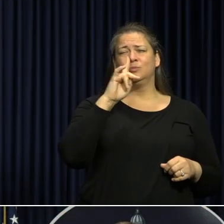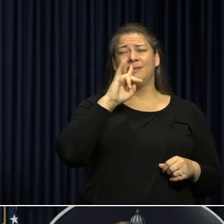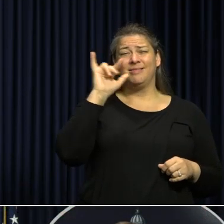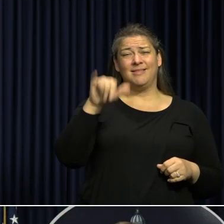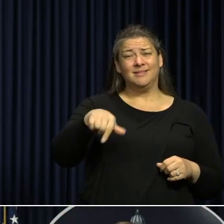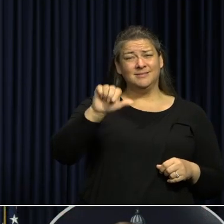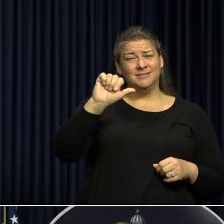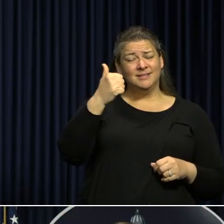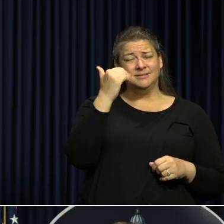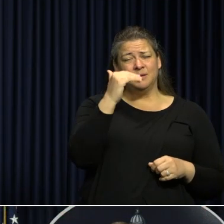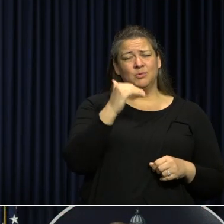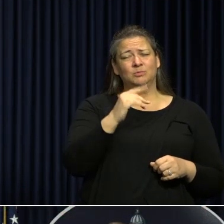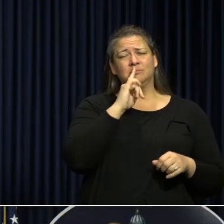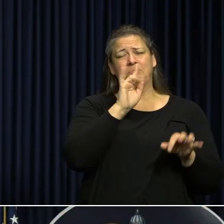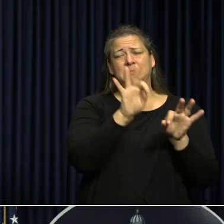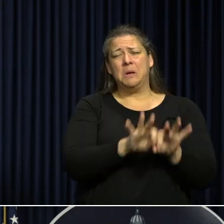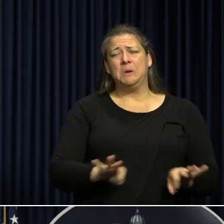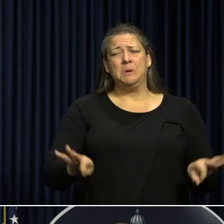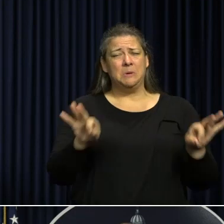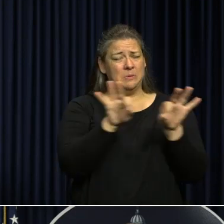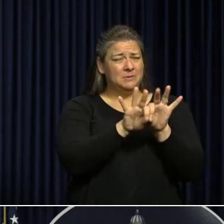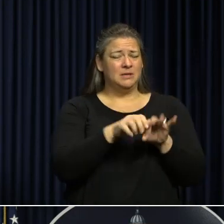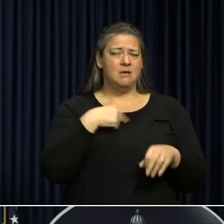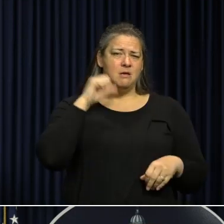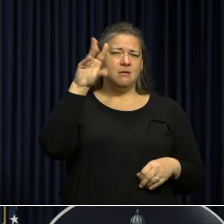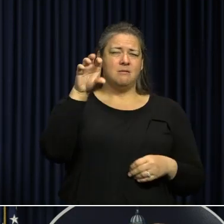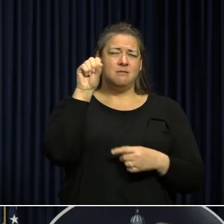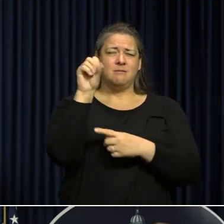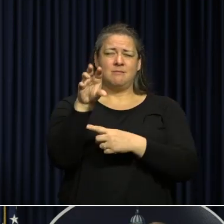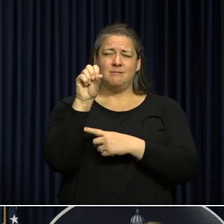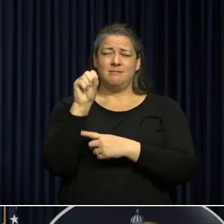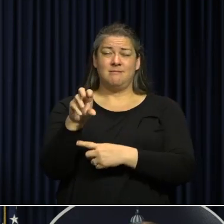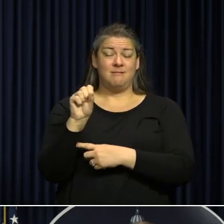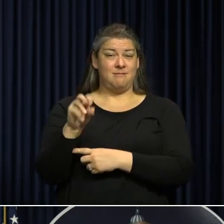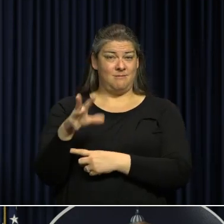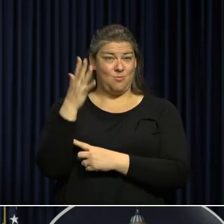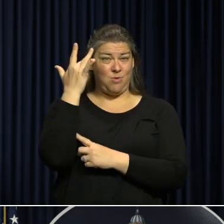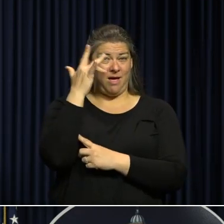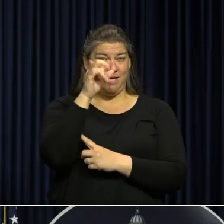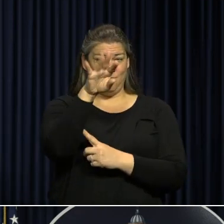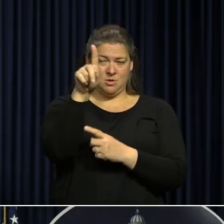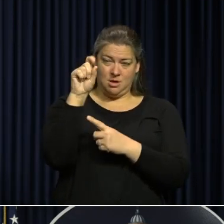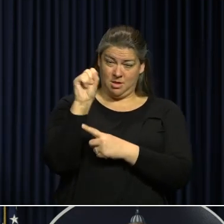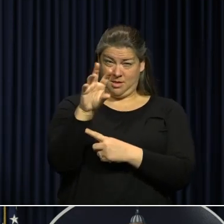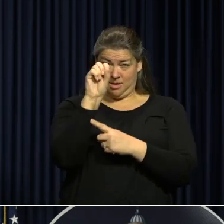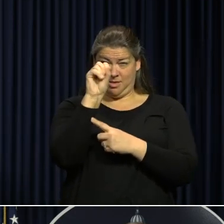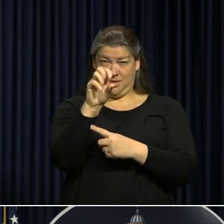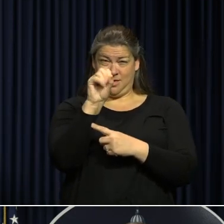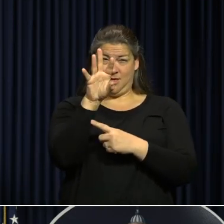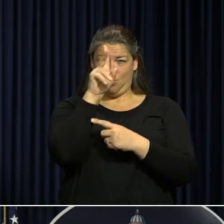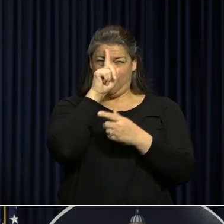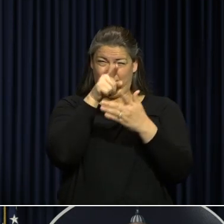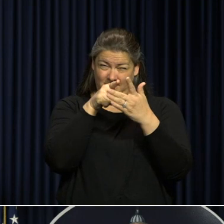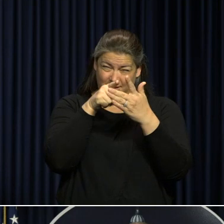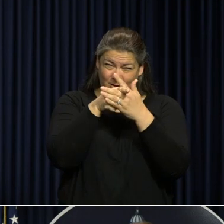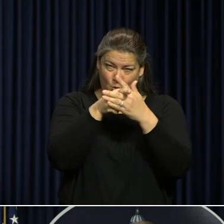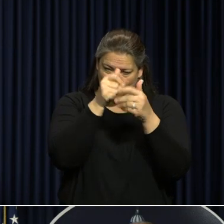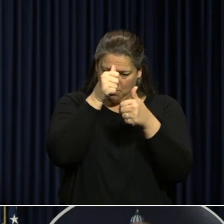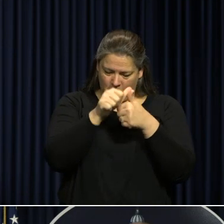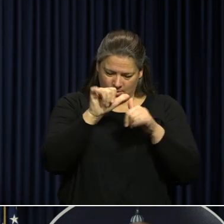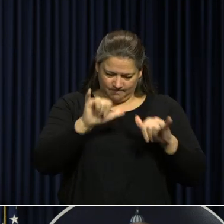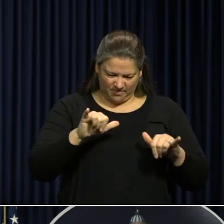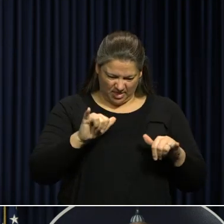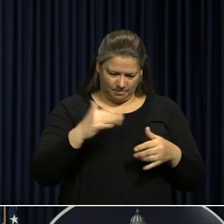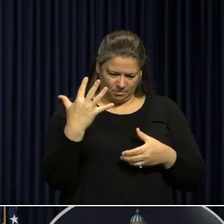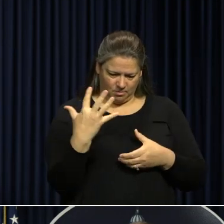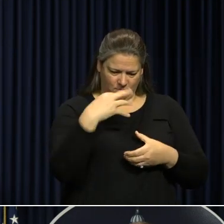as we're able to do more things that are out there, because the more this becomes muscle memory, the more it becomes a part of our new